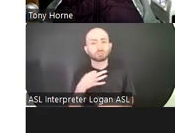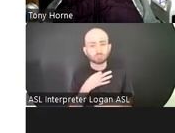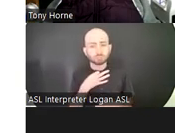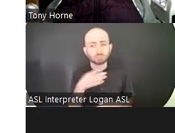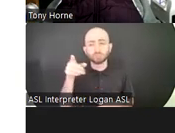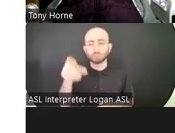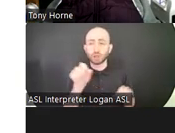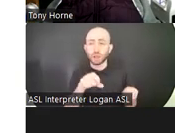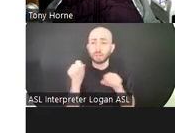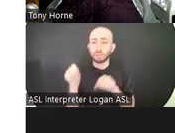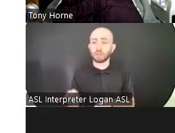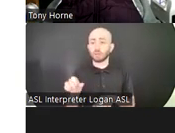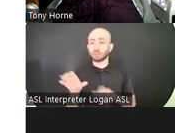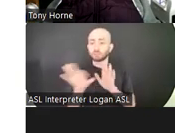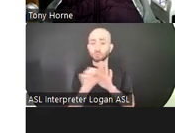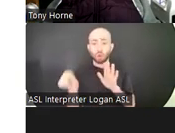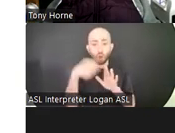find another class to attend